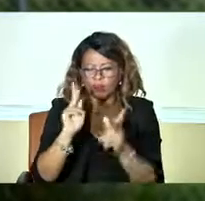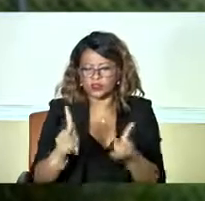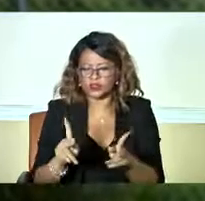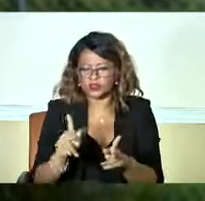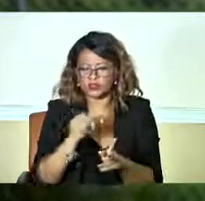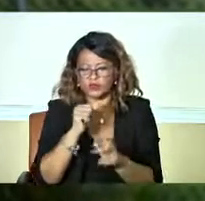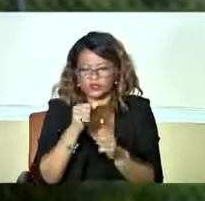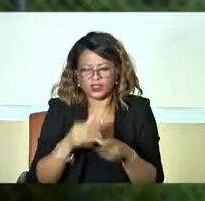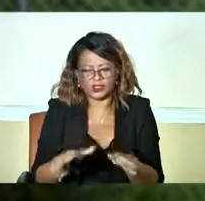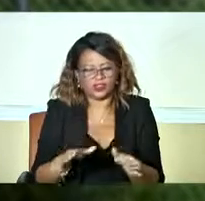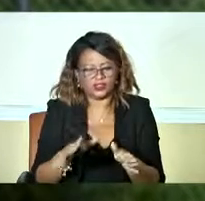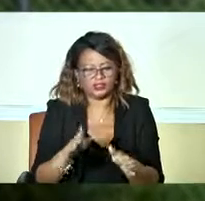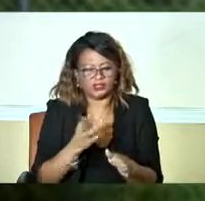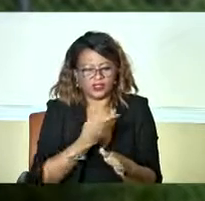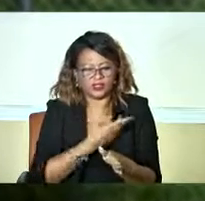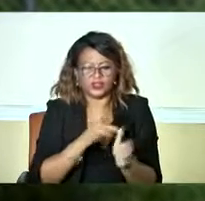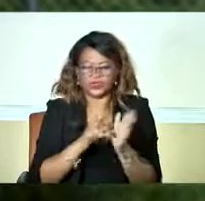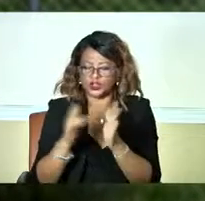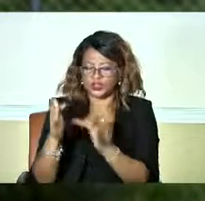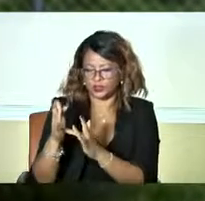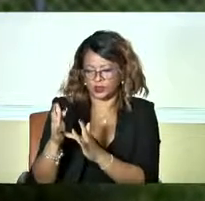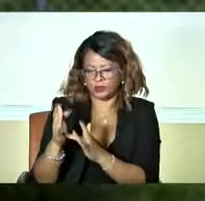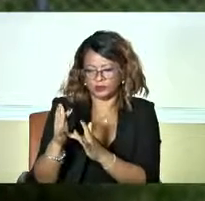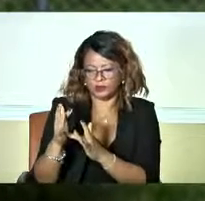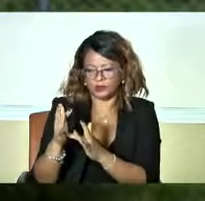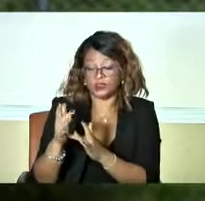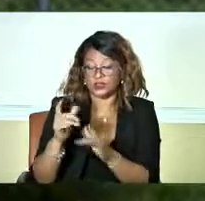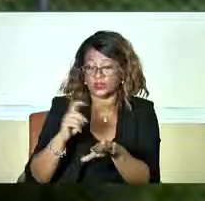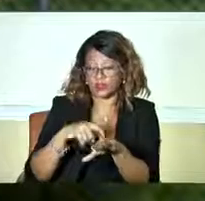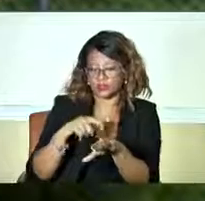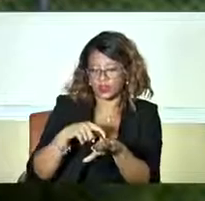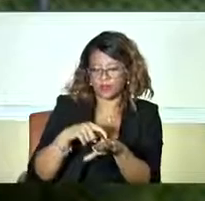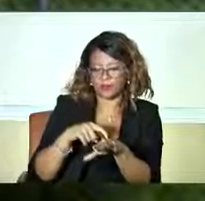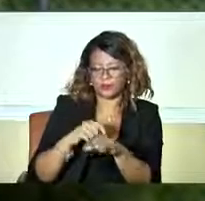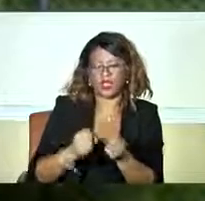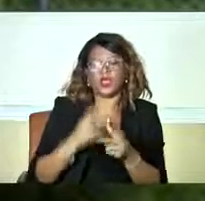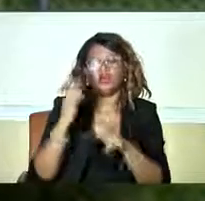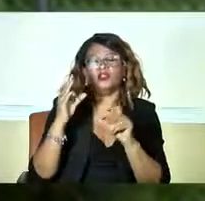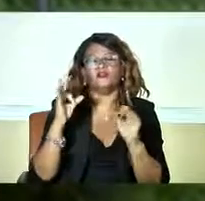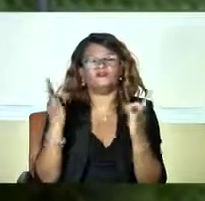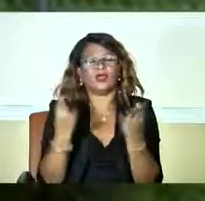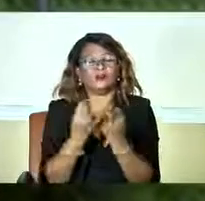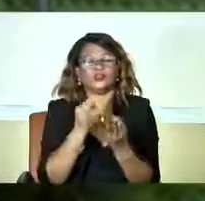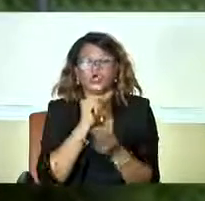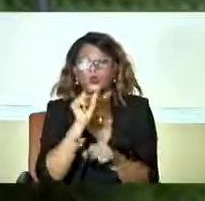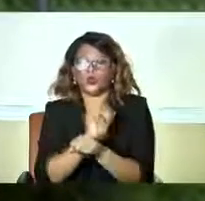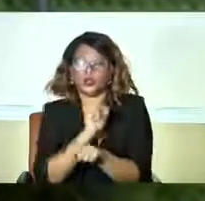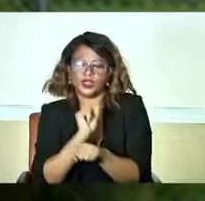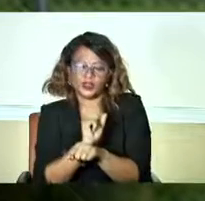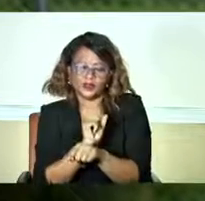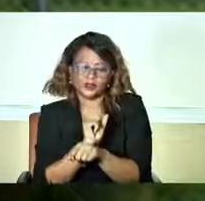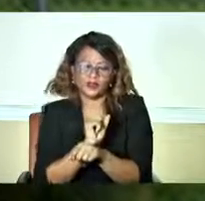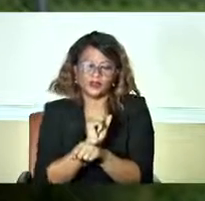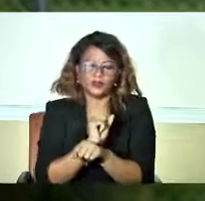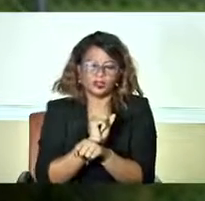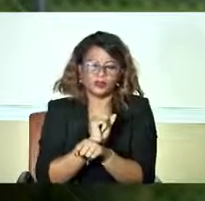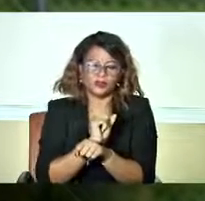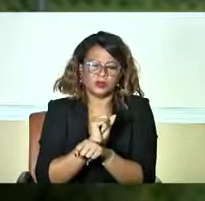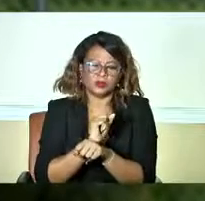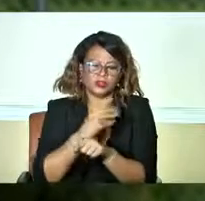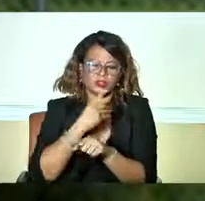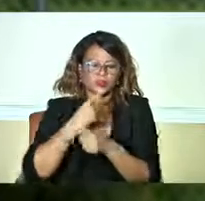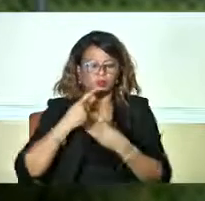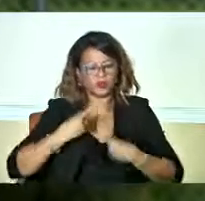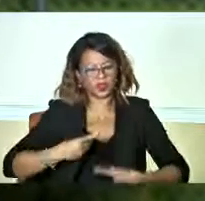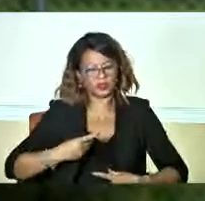never leave us nor forsake us as Jesus. So at this time, a lot of families are not working. A lot of people might fall into depression,